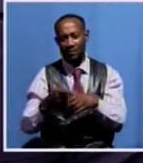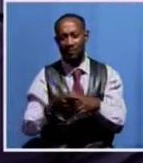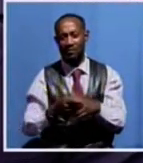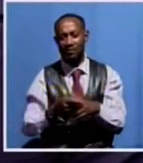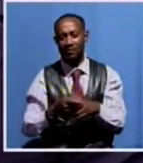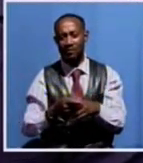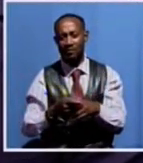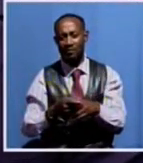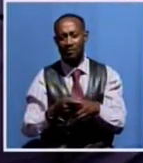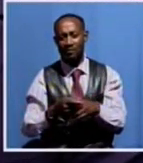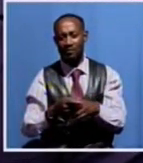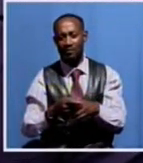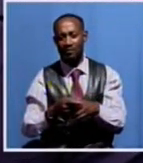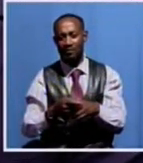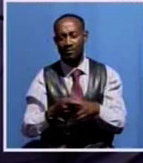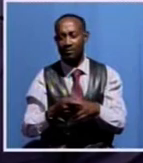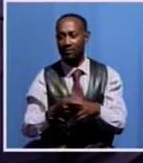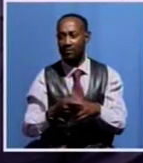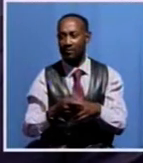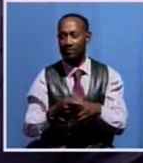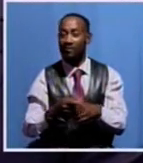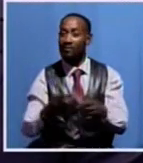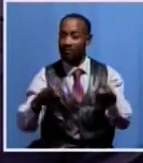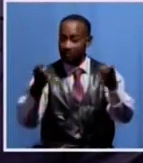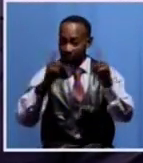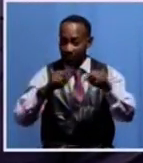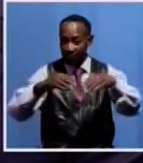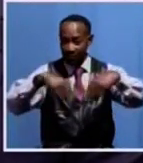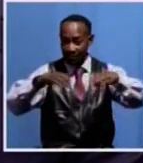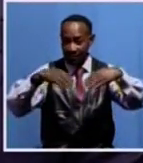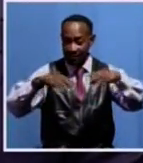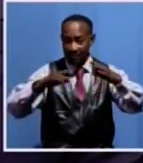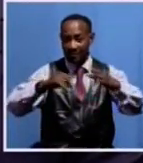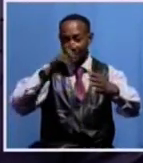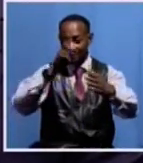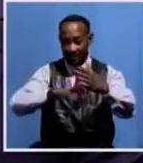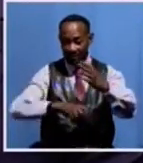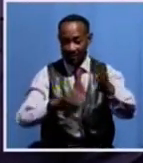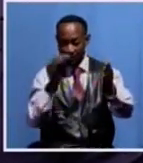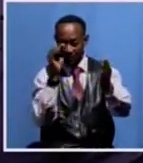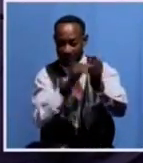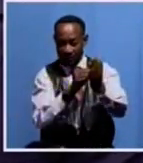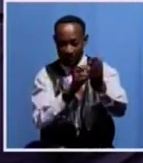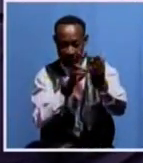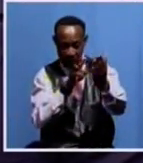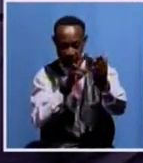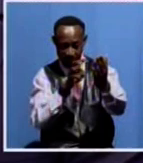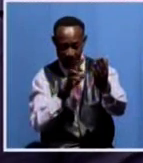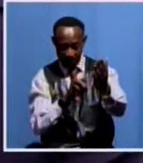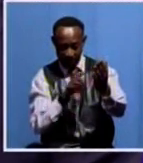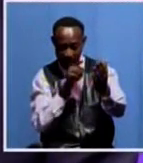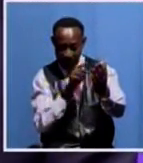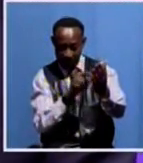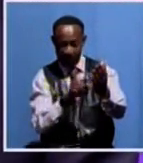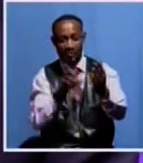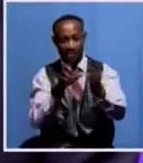But when sales tax itself was put under the microscope, because now you're going to implement it. You see,